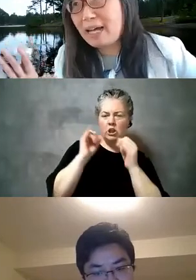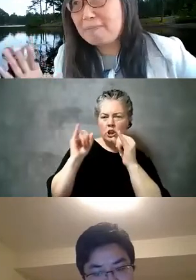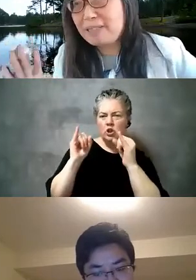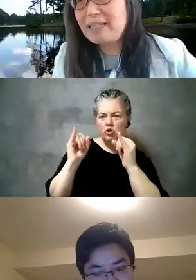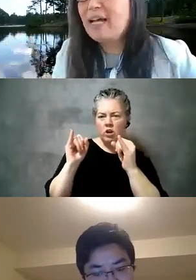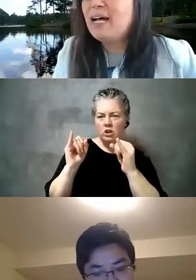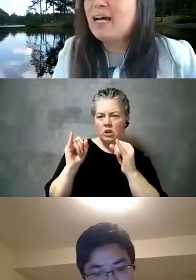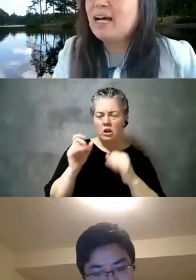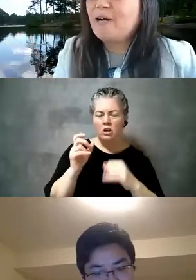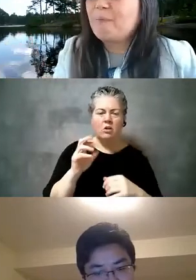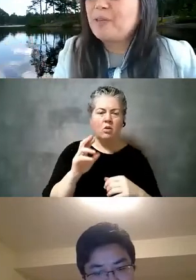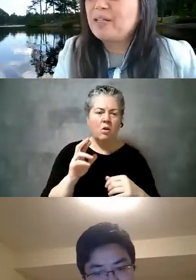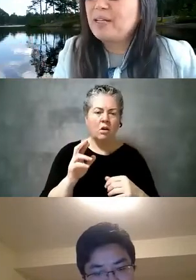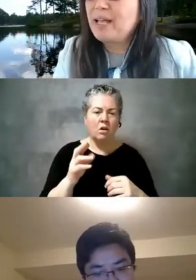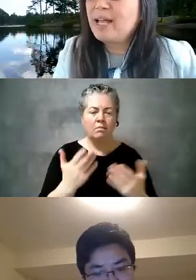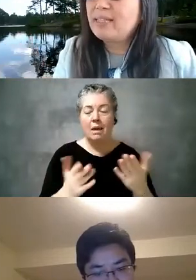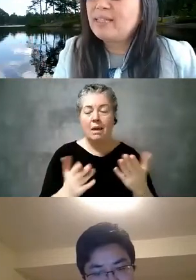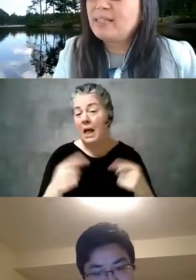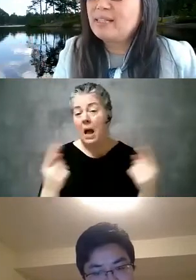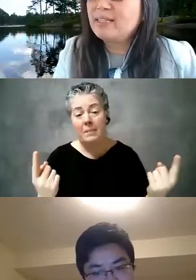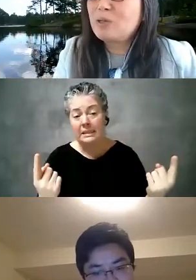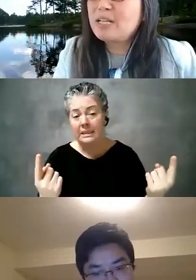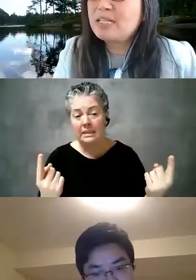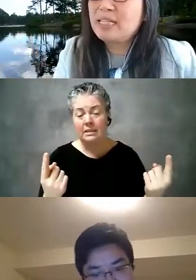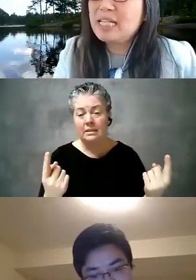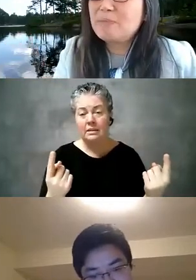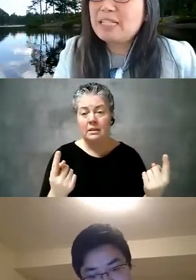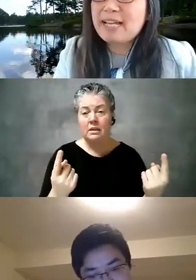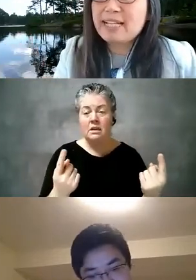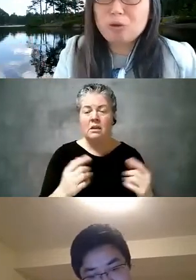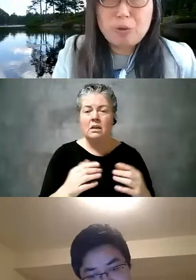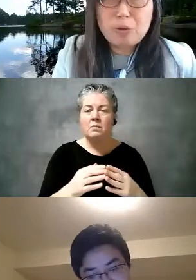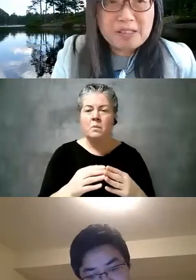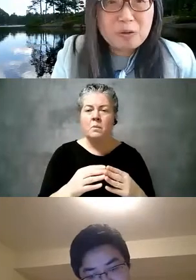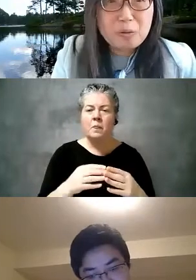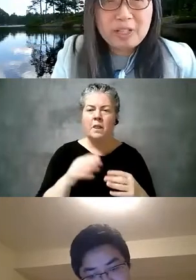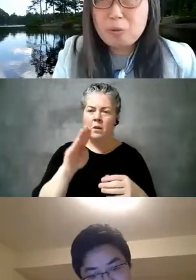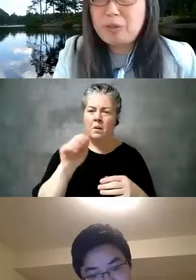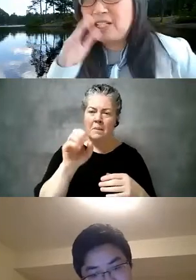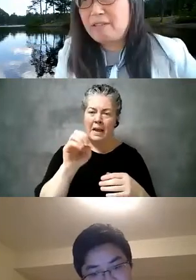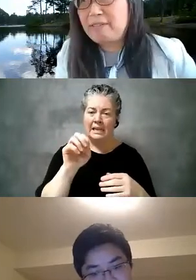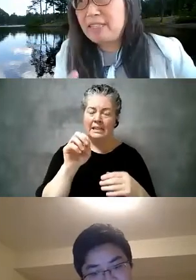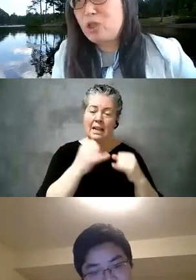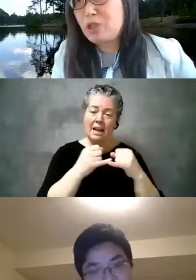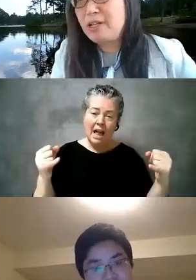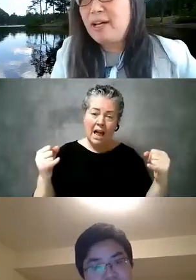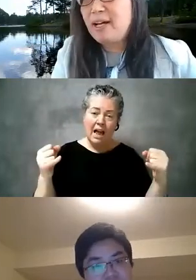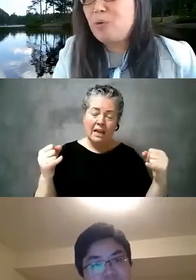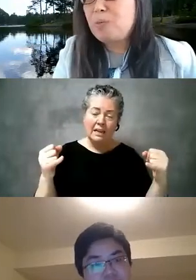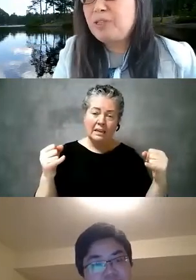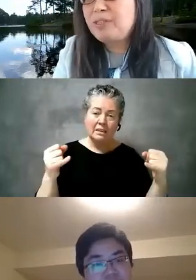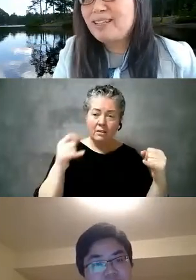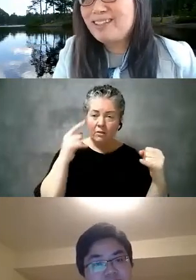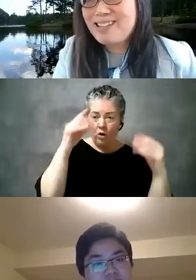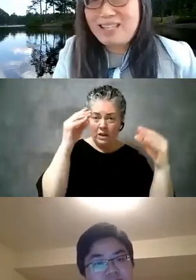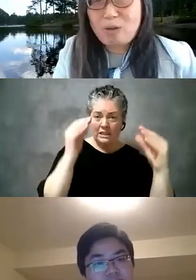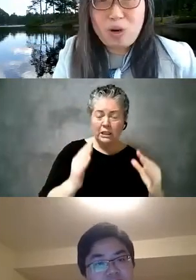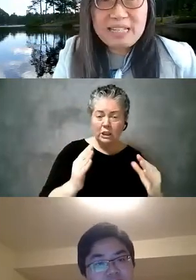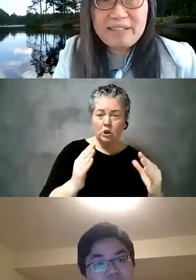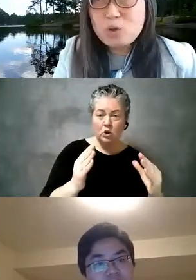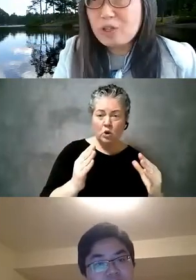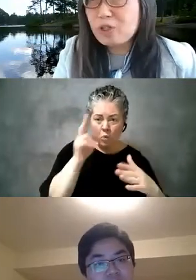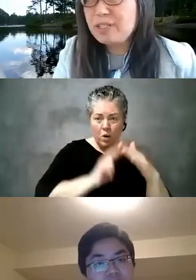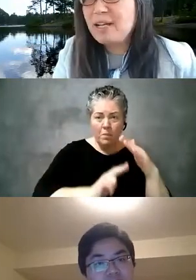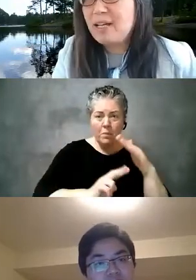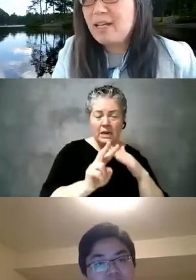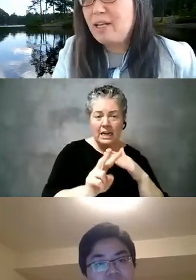be the opposite. And so these baseline characteristics of a teacher would predict quality